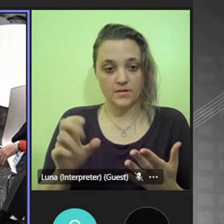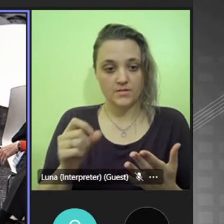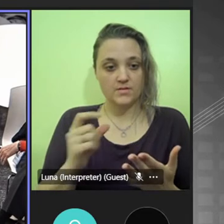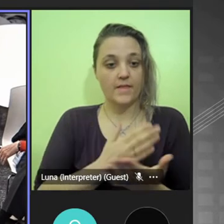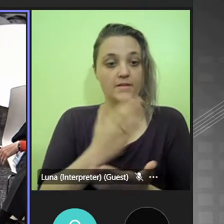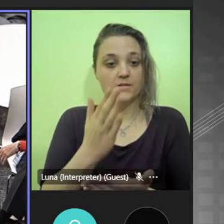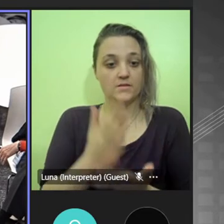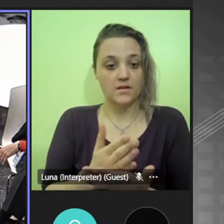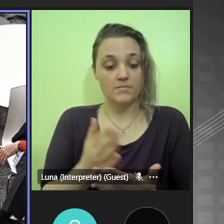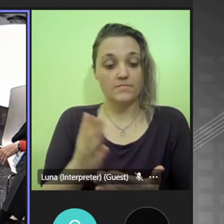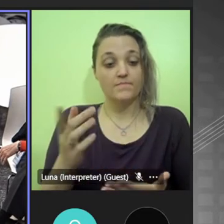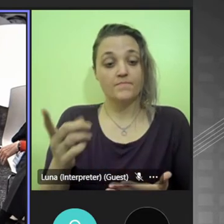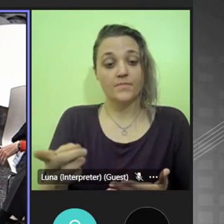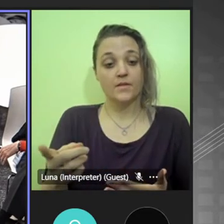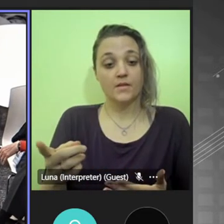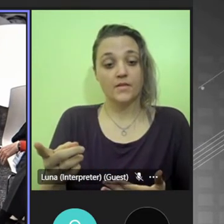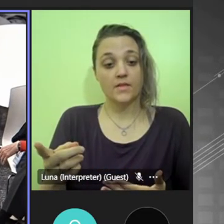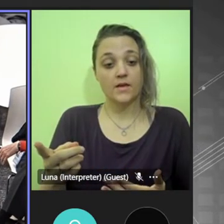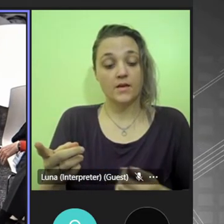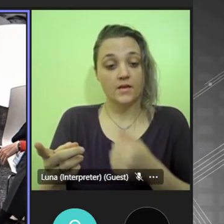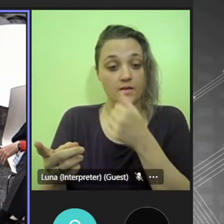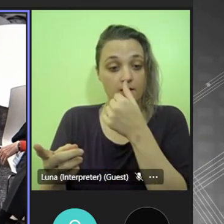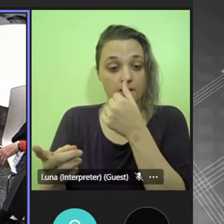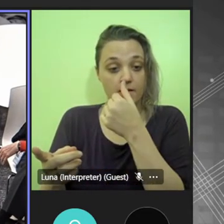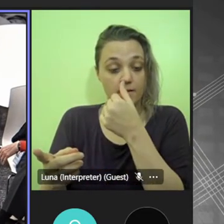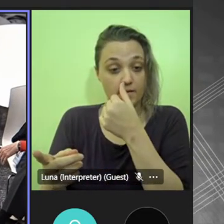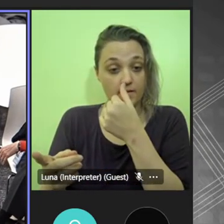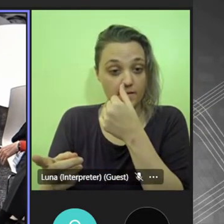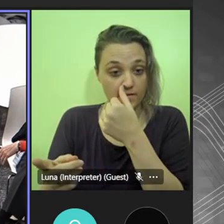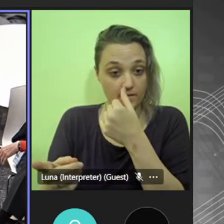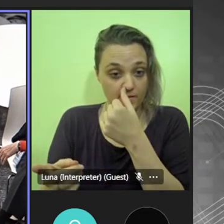buses don't stop me keep going to see me at the bus stop